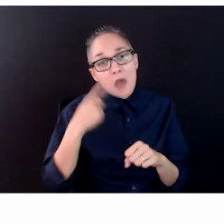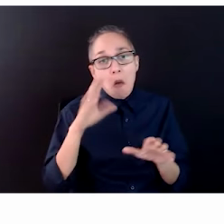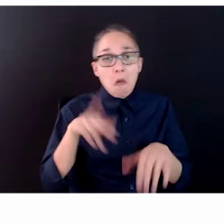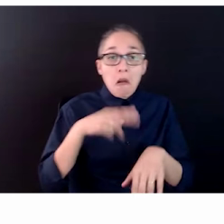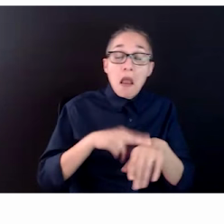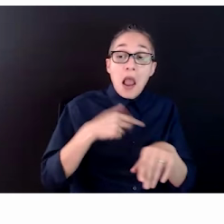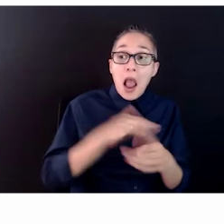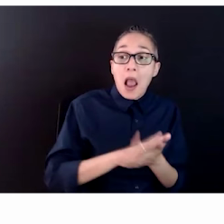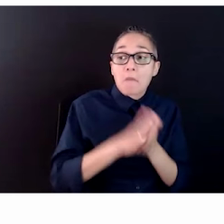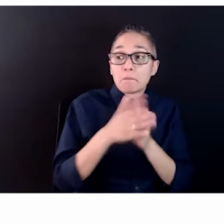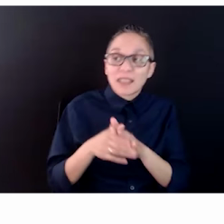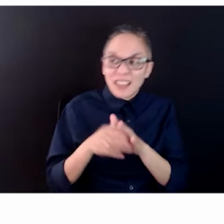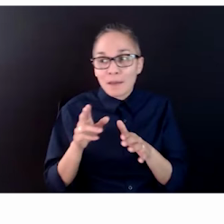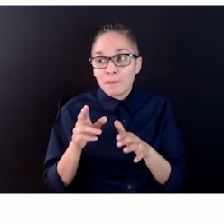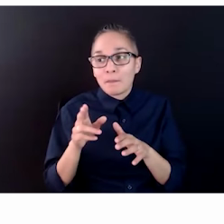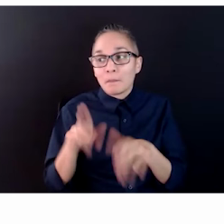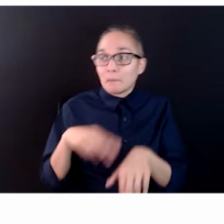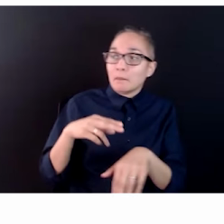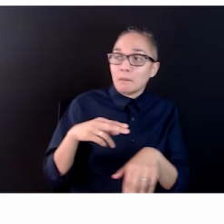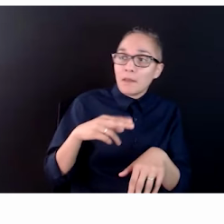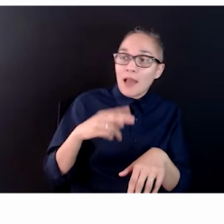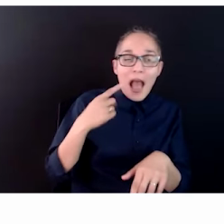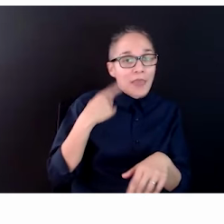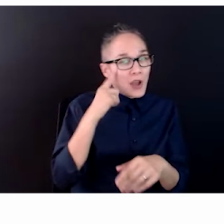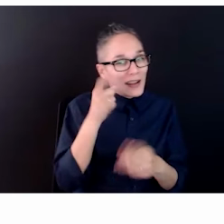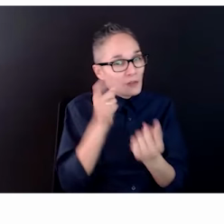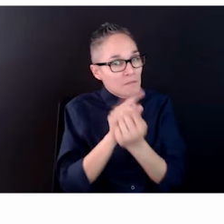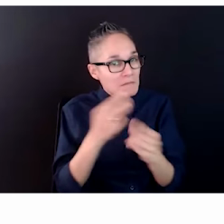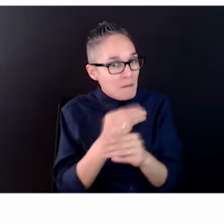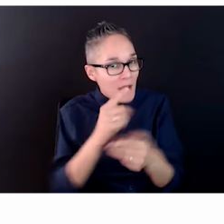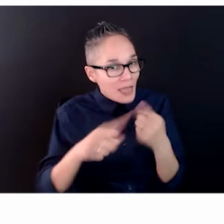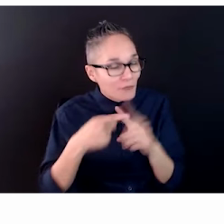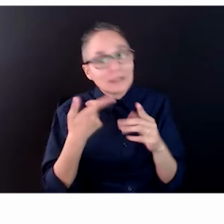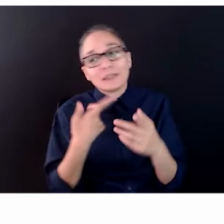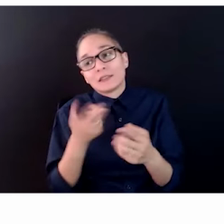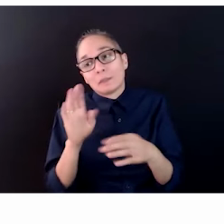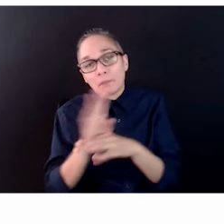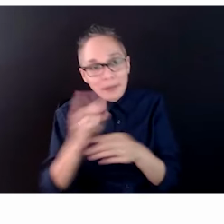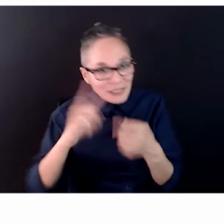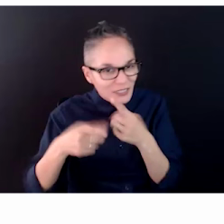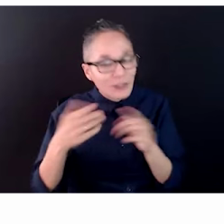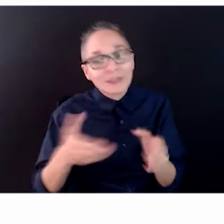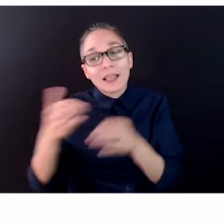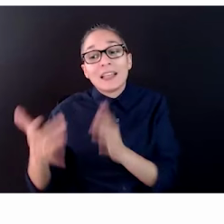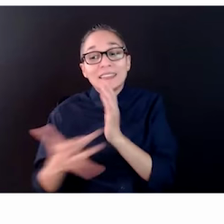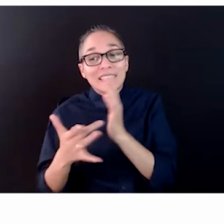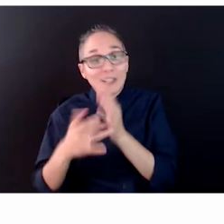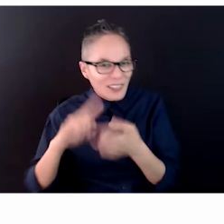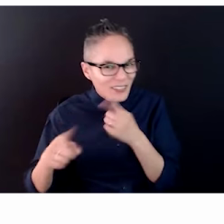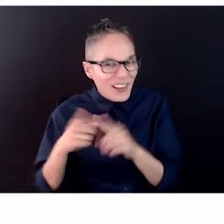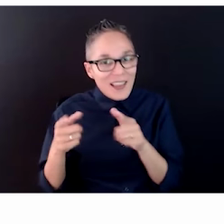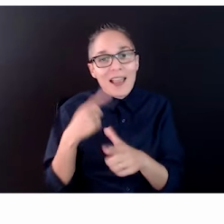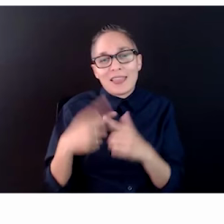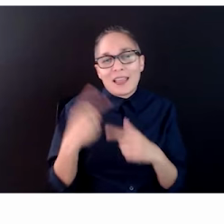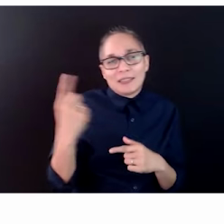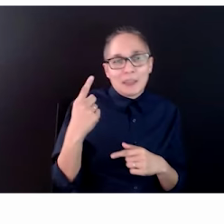a faculty to go meet my math friends, to go meet my business friends, meet my technology friends. And then I got this little kind of story